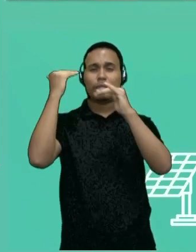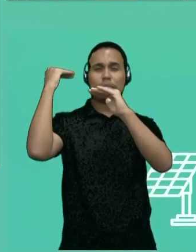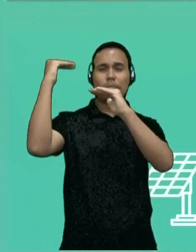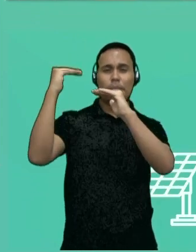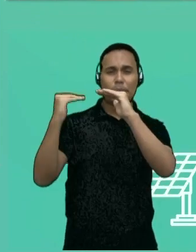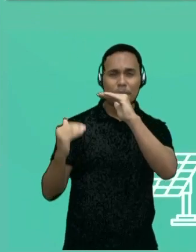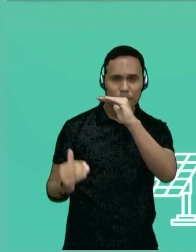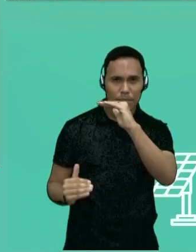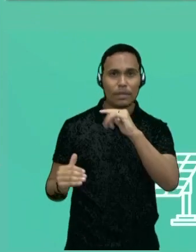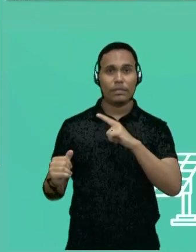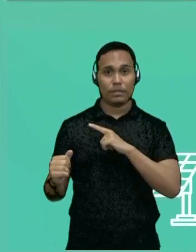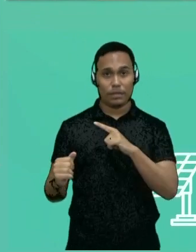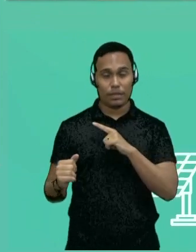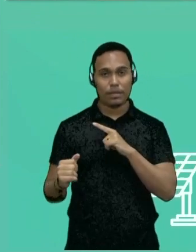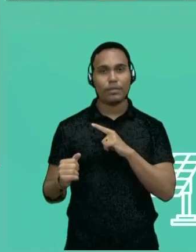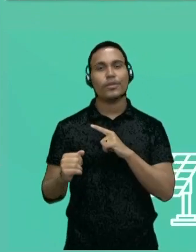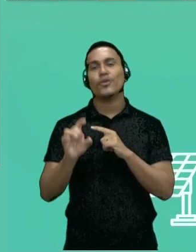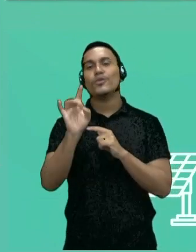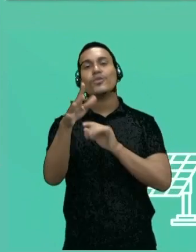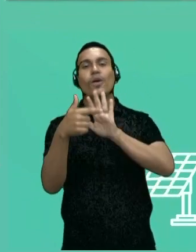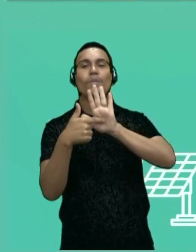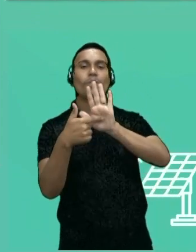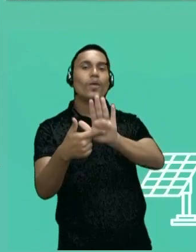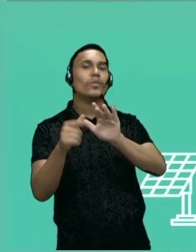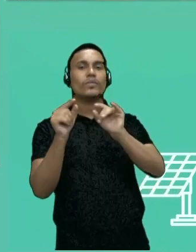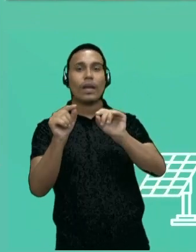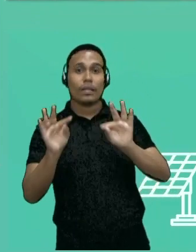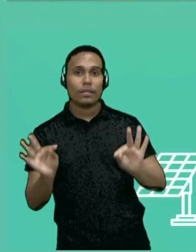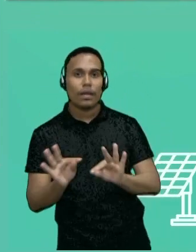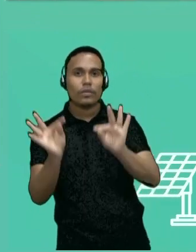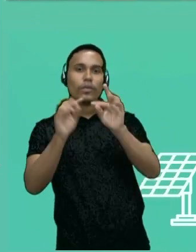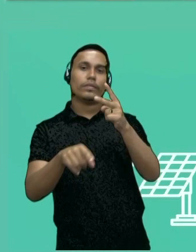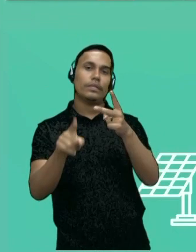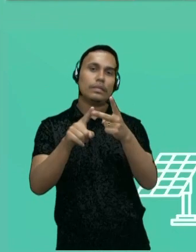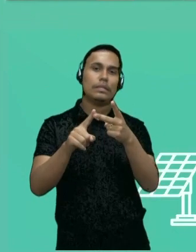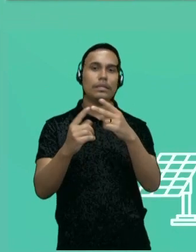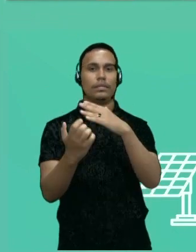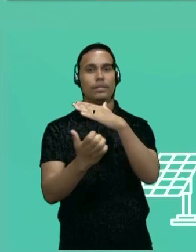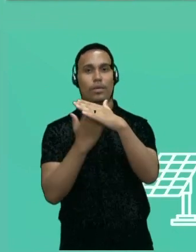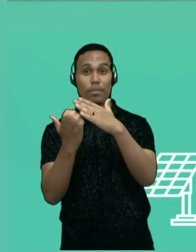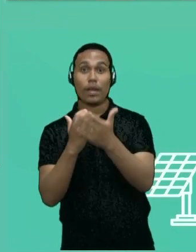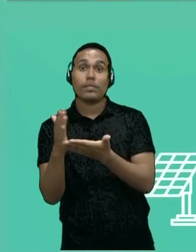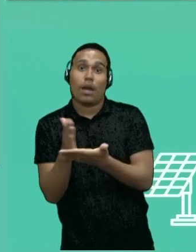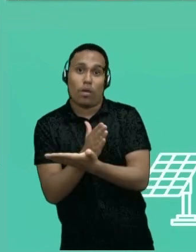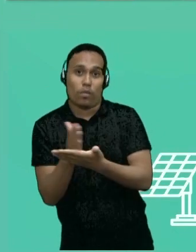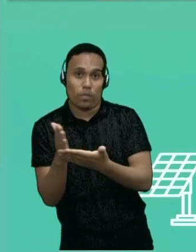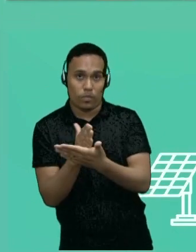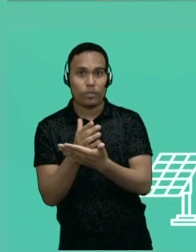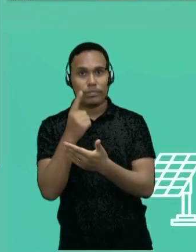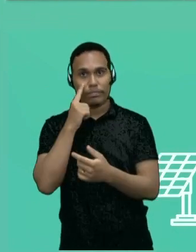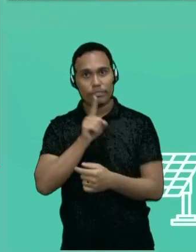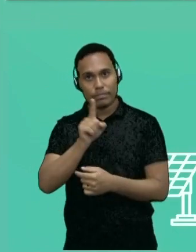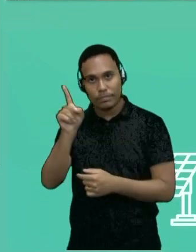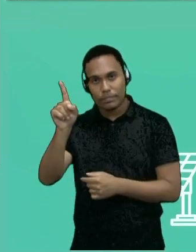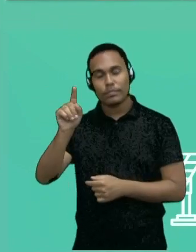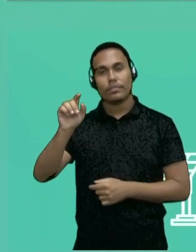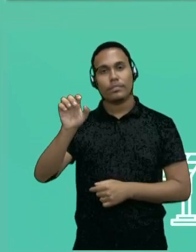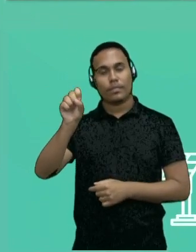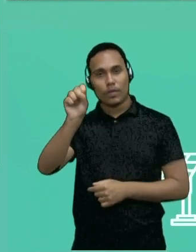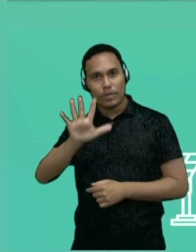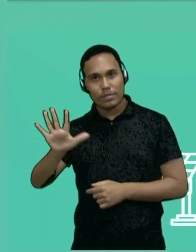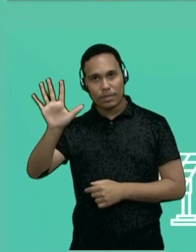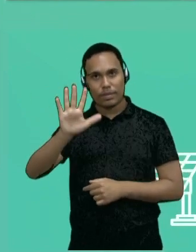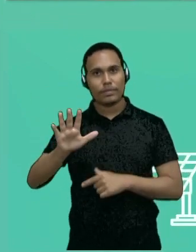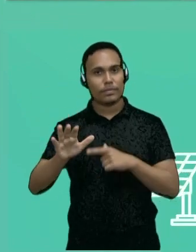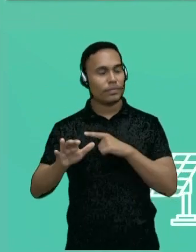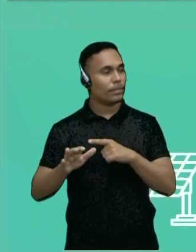have are Johnson Matthey with the LCH technology, for instance, and Wood with their proprietary terrace wall technology. We have excellent carbon capture